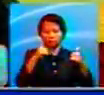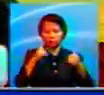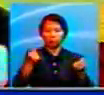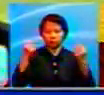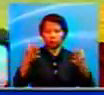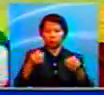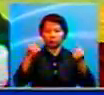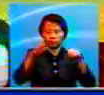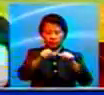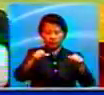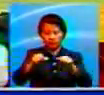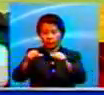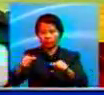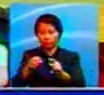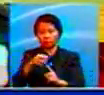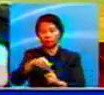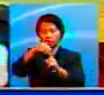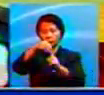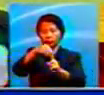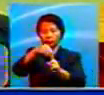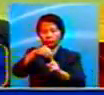of errors we play, and especially